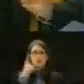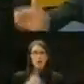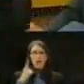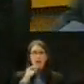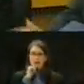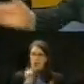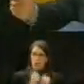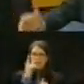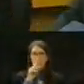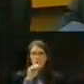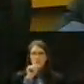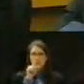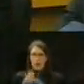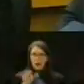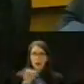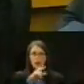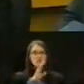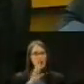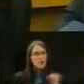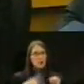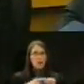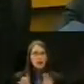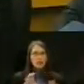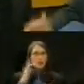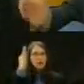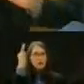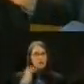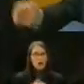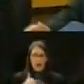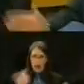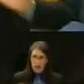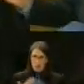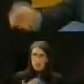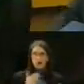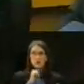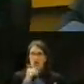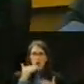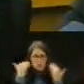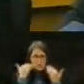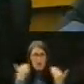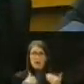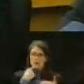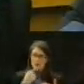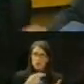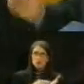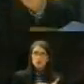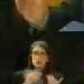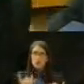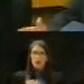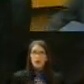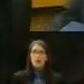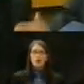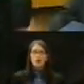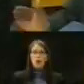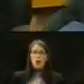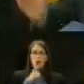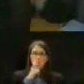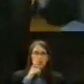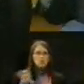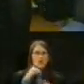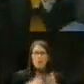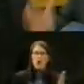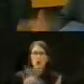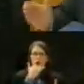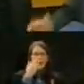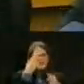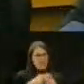here. Don't laugh. I'm just telling you the truth now. Who done what wrong? Name one commissioner that done something wrong. Now,